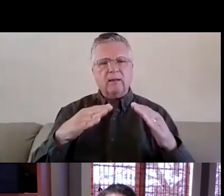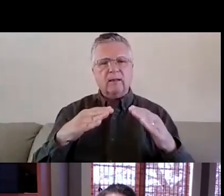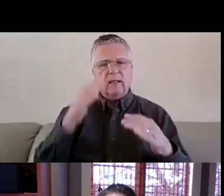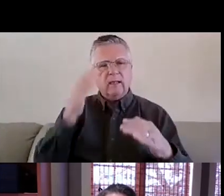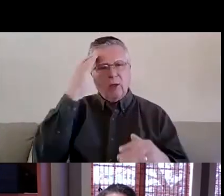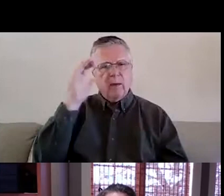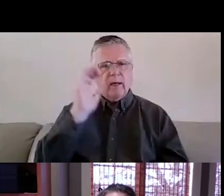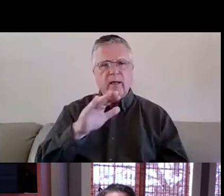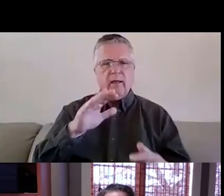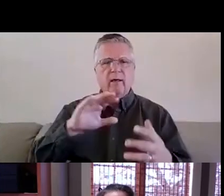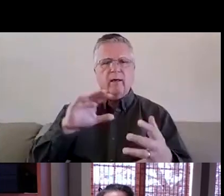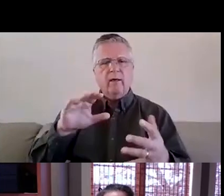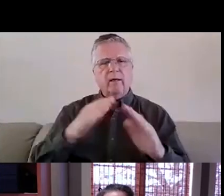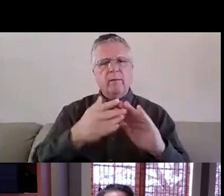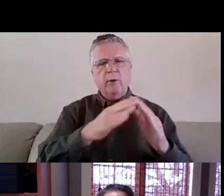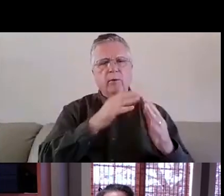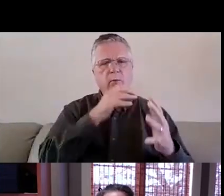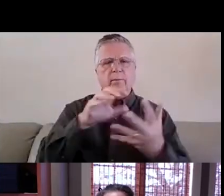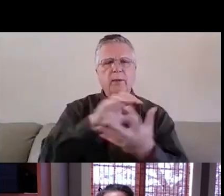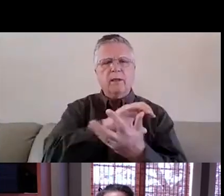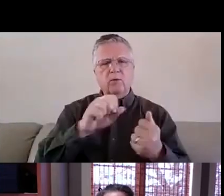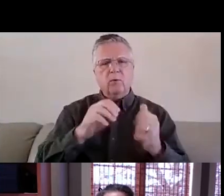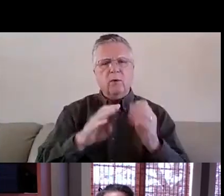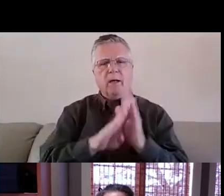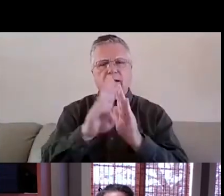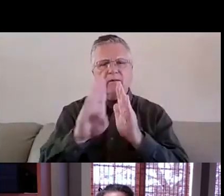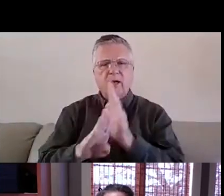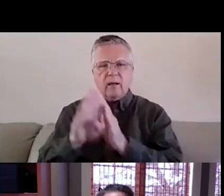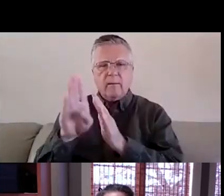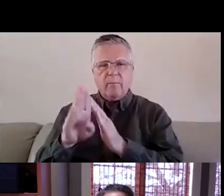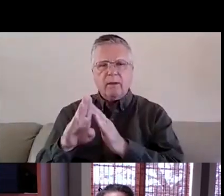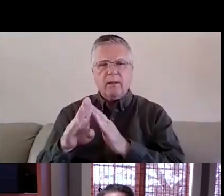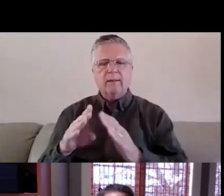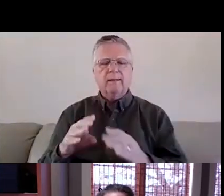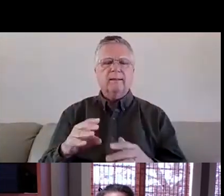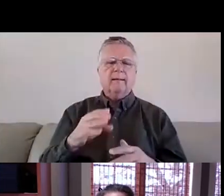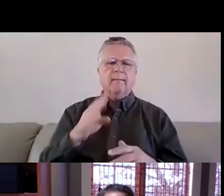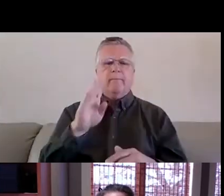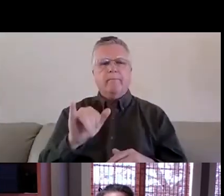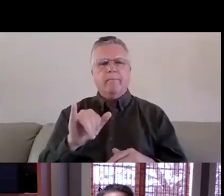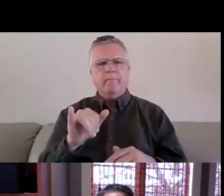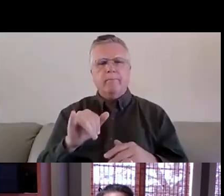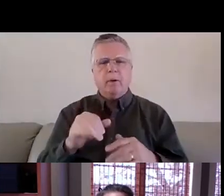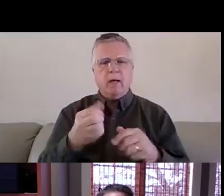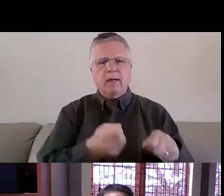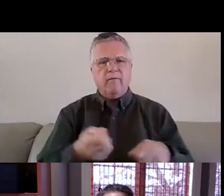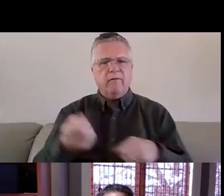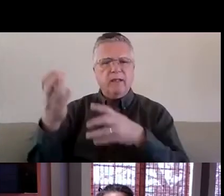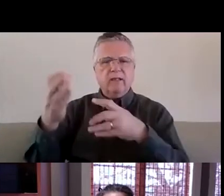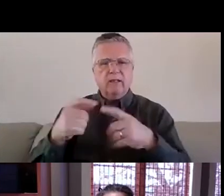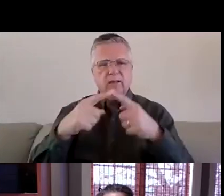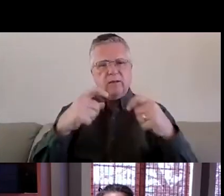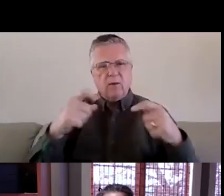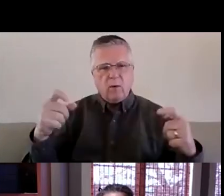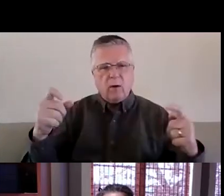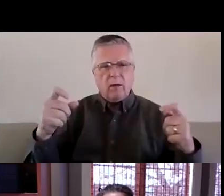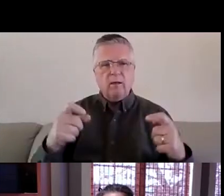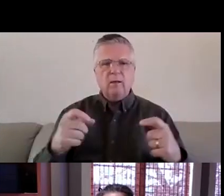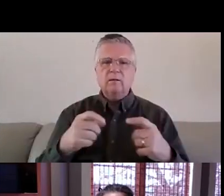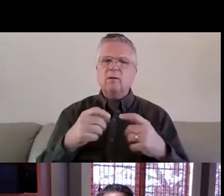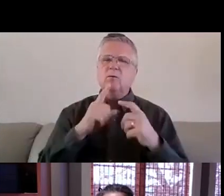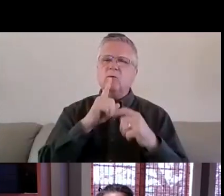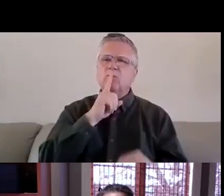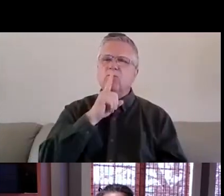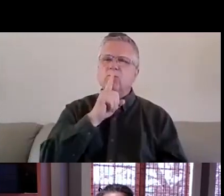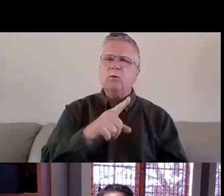by development. Big development by evictions and so on. So it's incredibly important